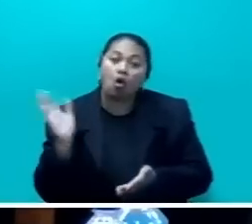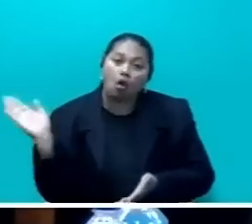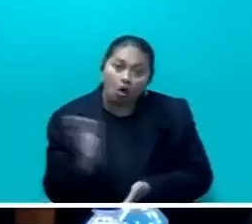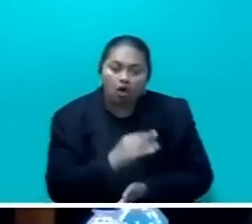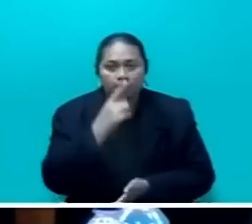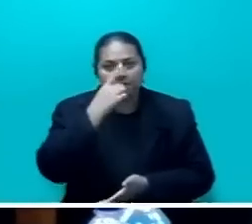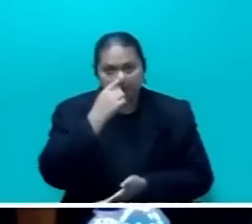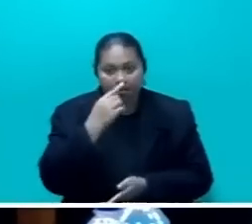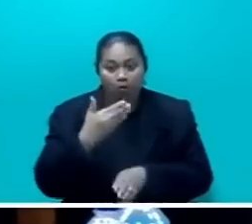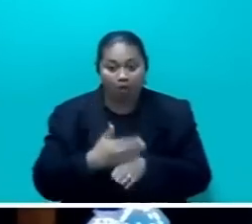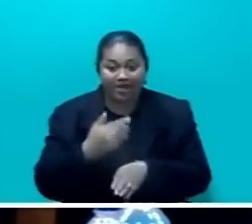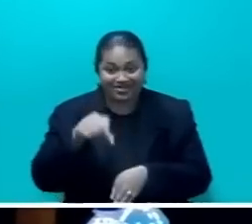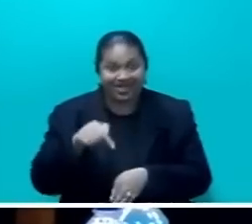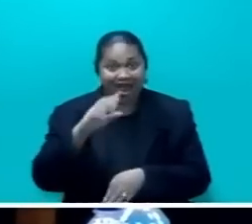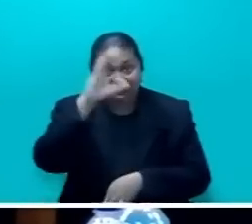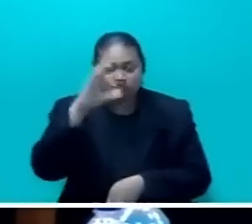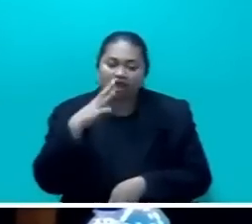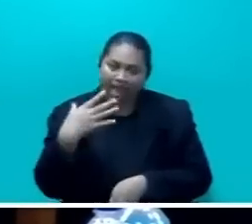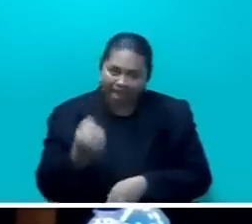justice.